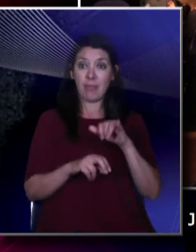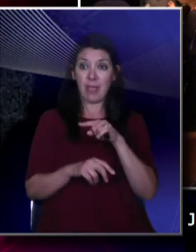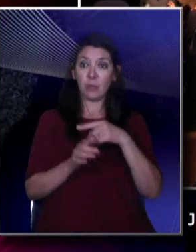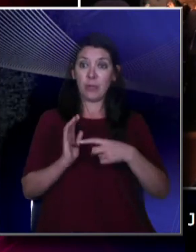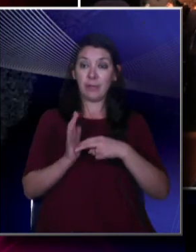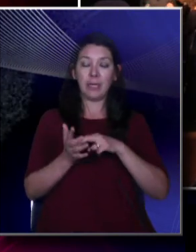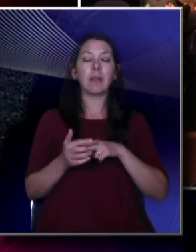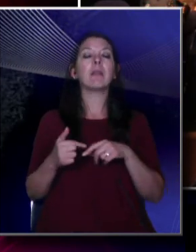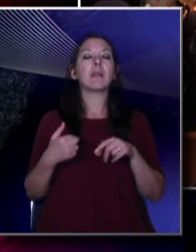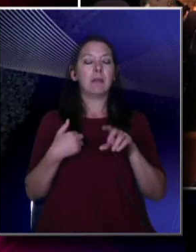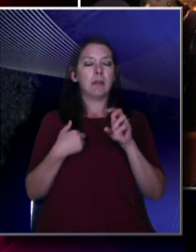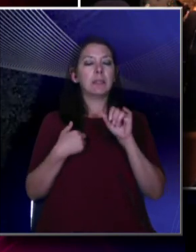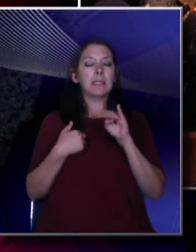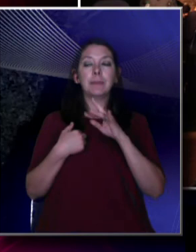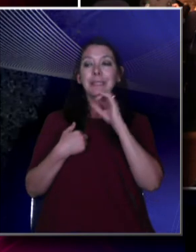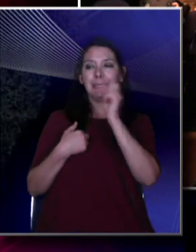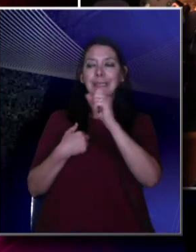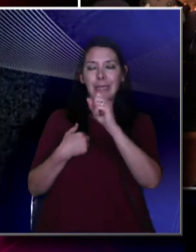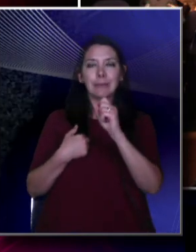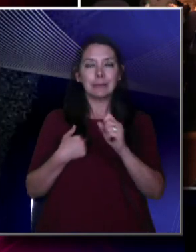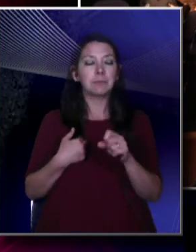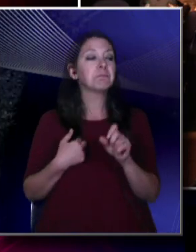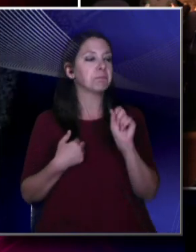Yes, please. Okay.